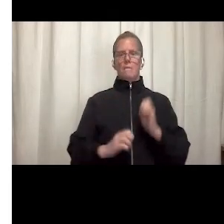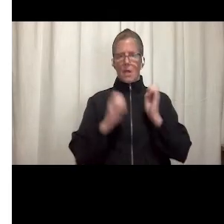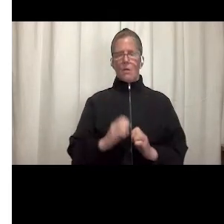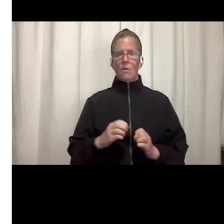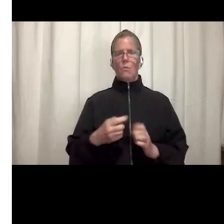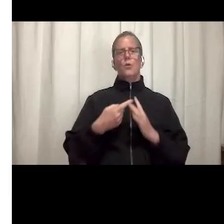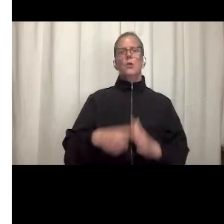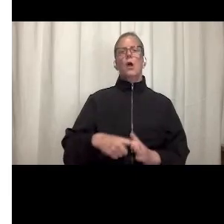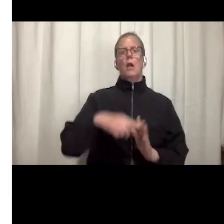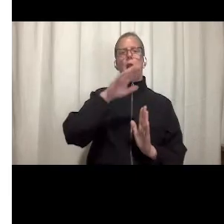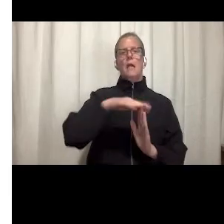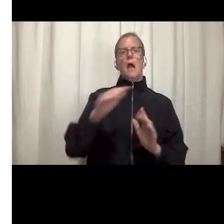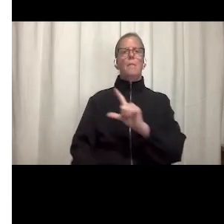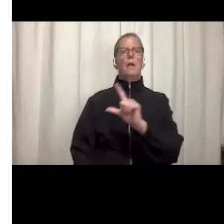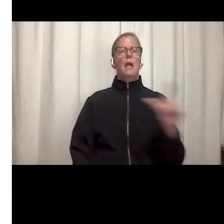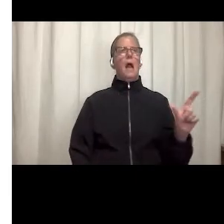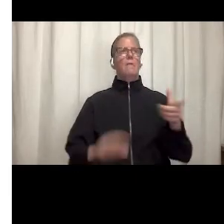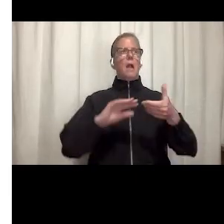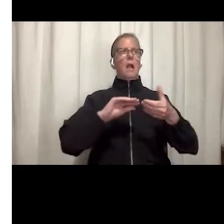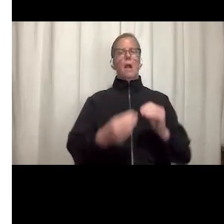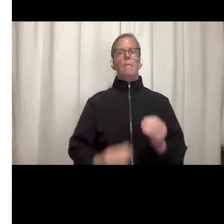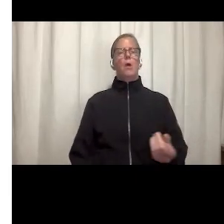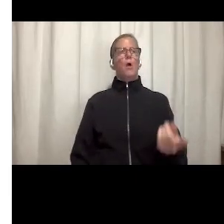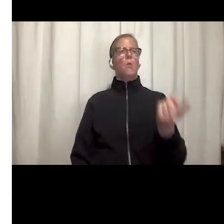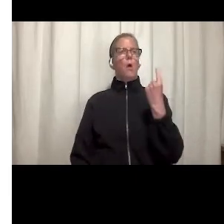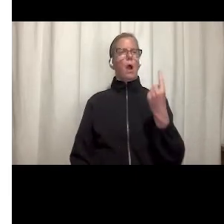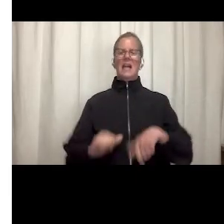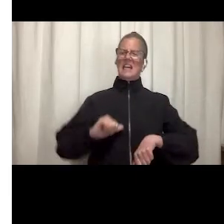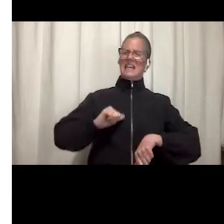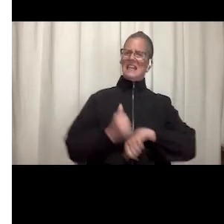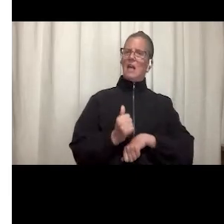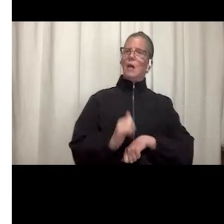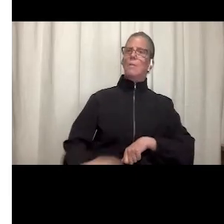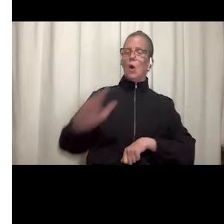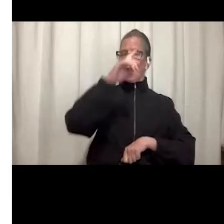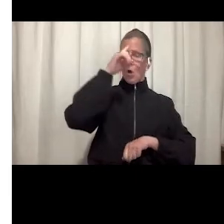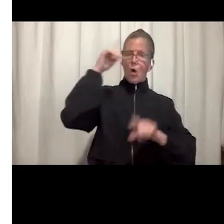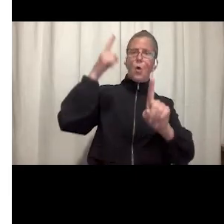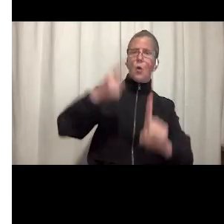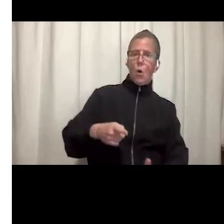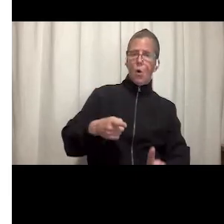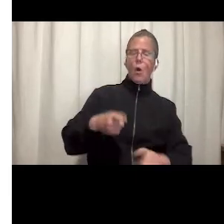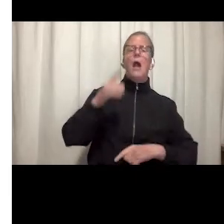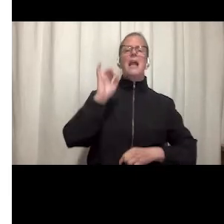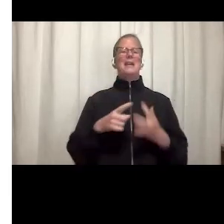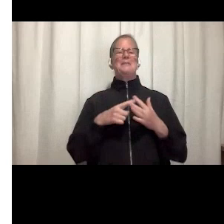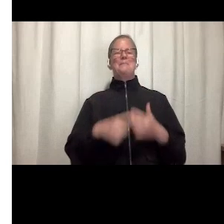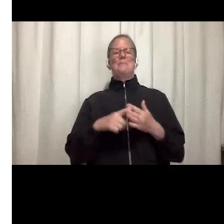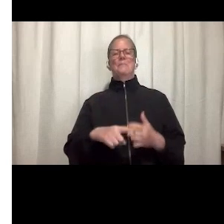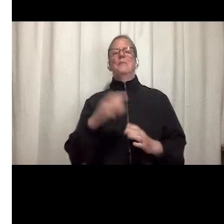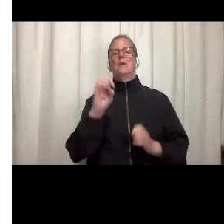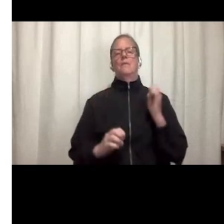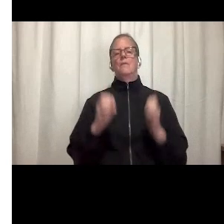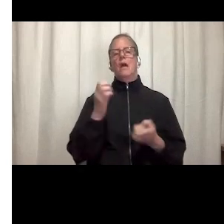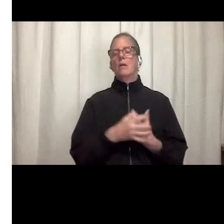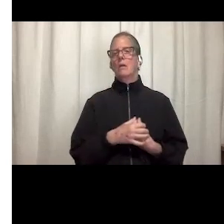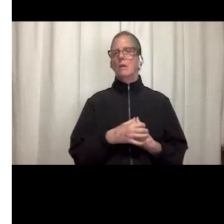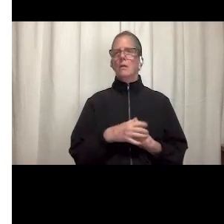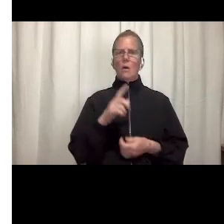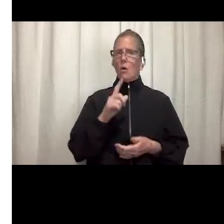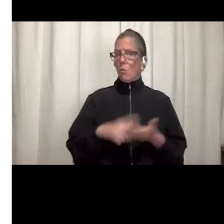left. Number 1, set your goals. This is where evaluation begins. What are you trying